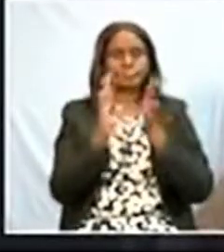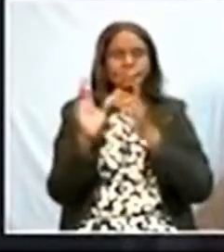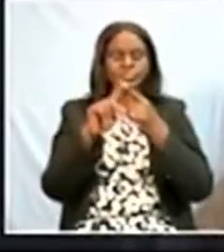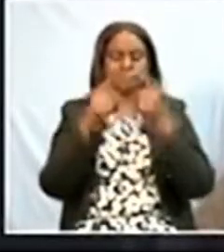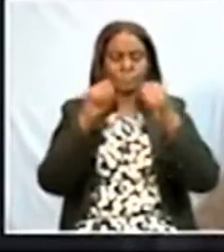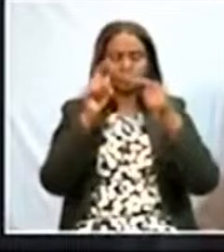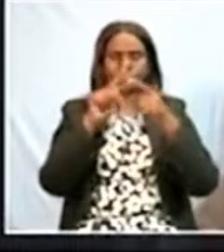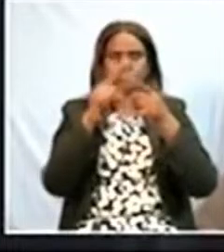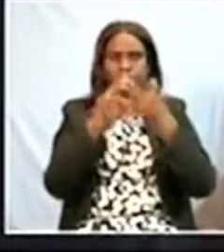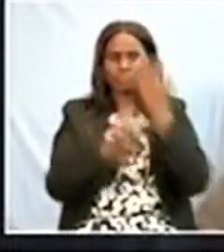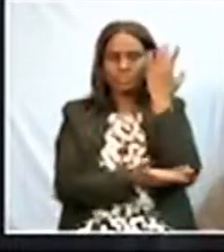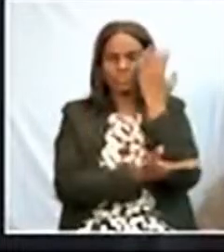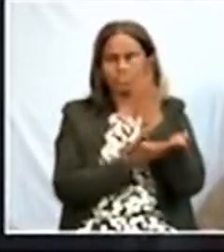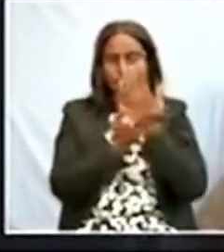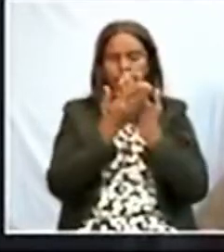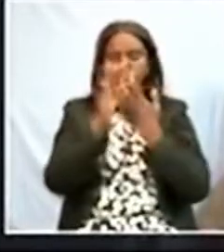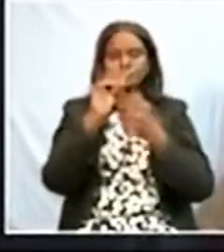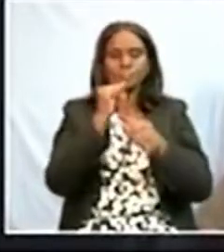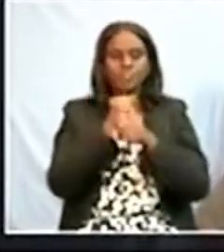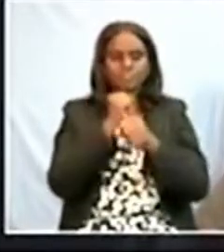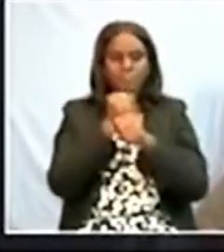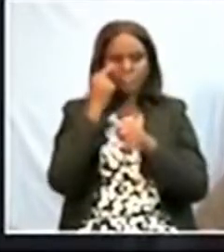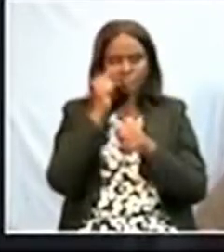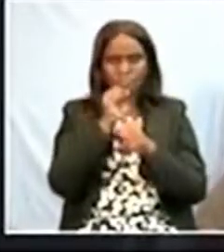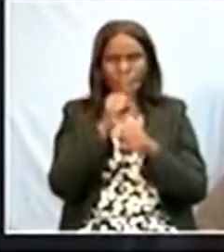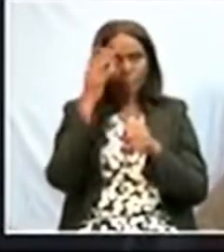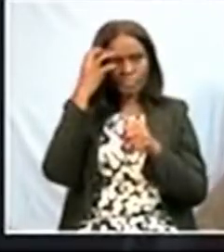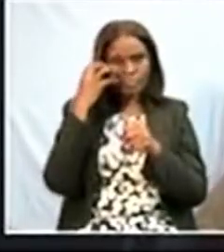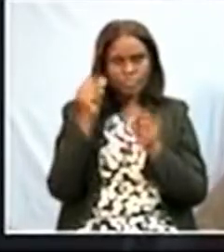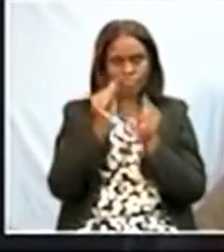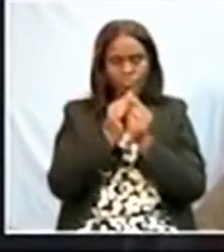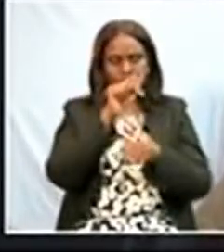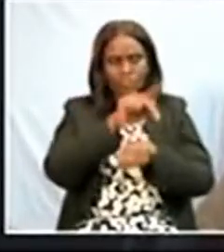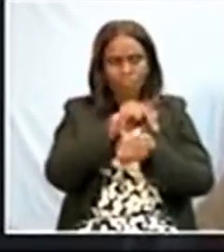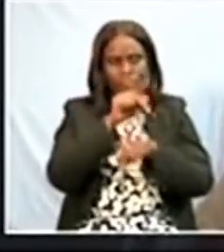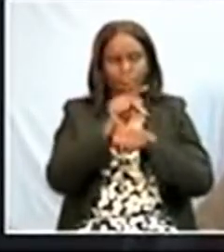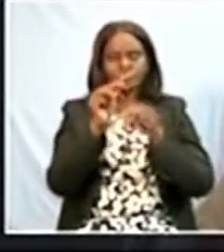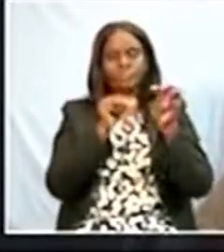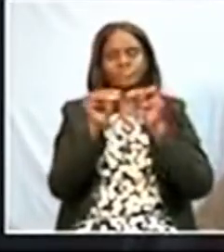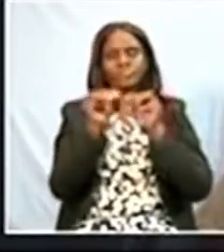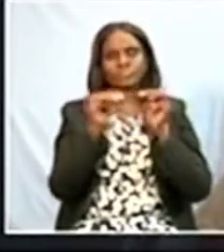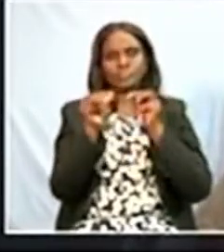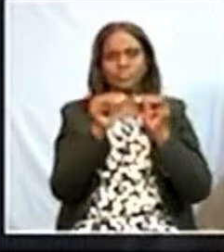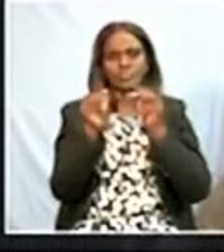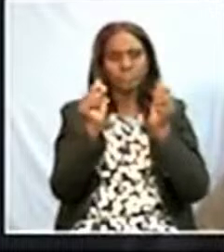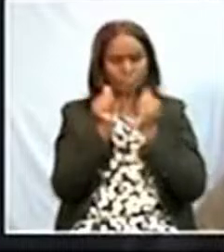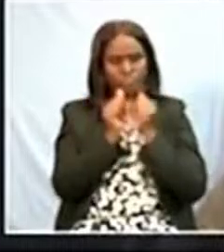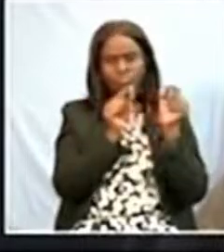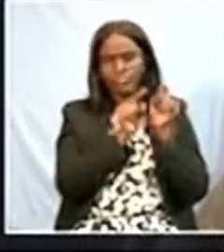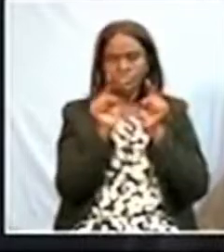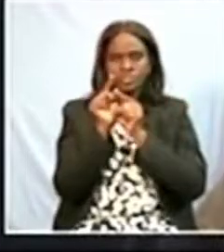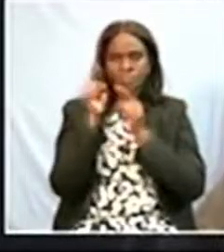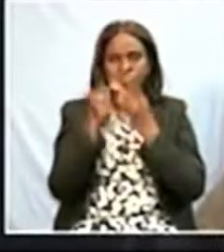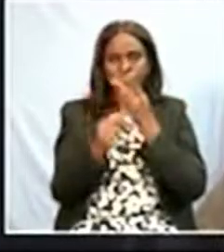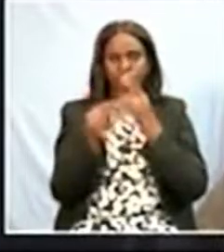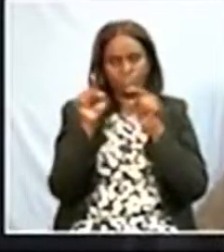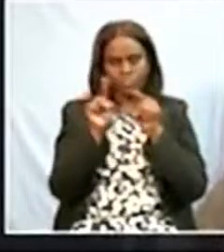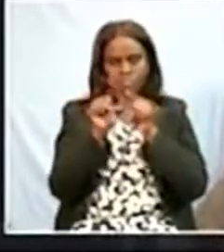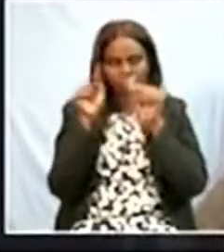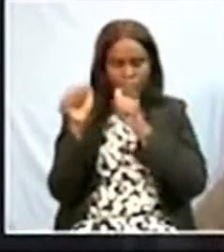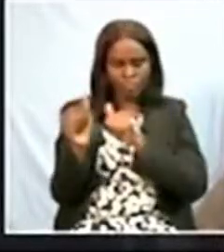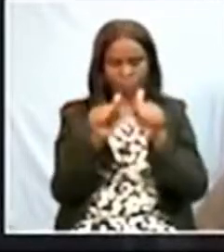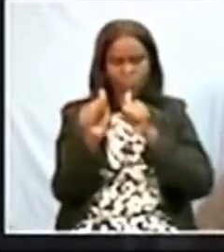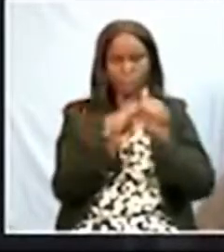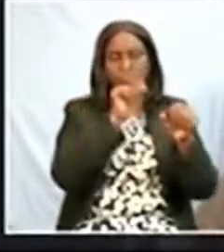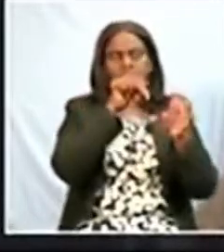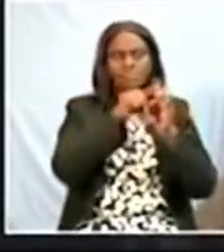and improve the performance of these officers in terms of project management and also the active